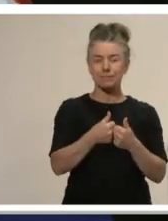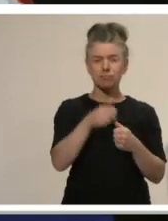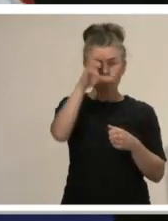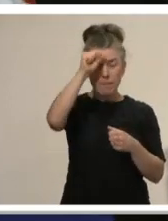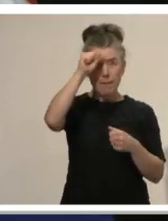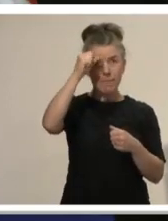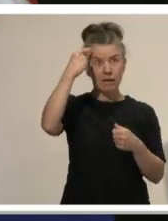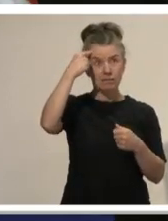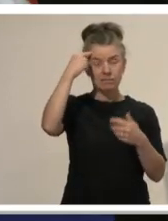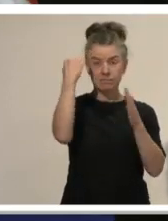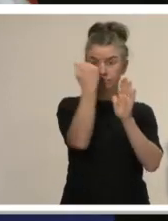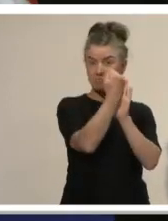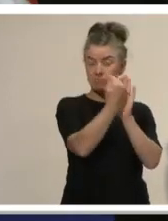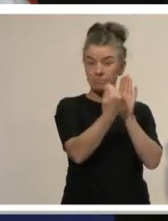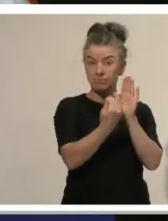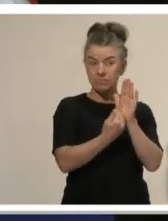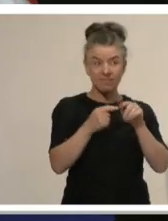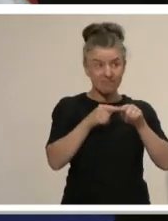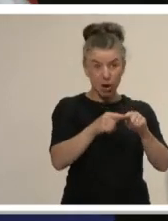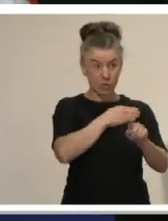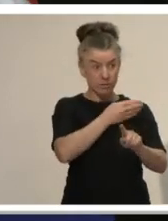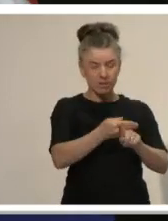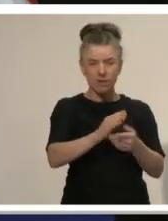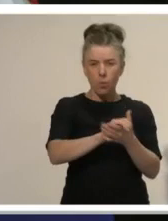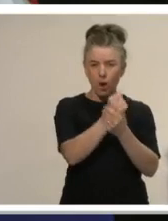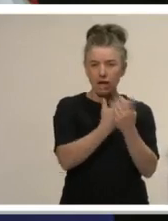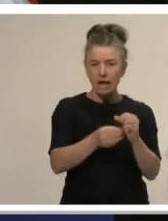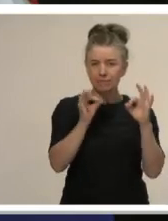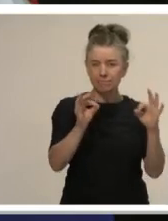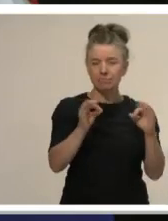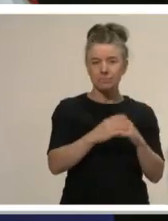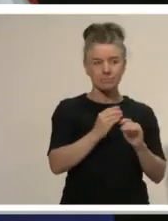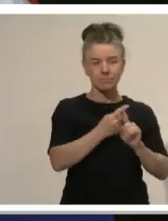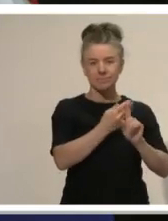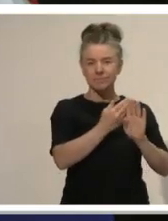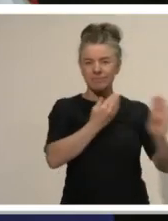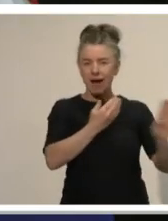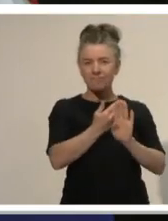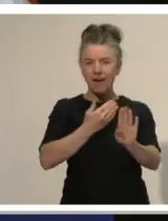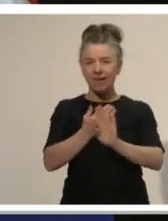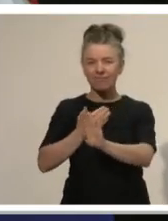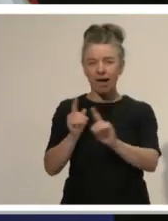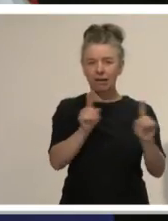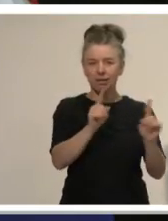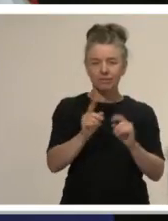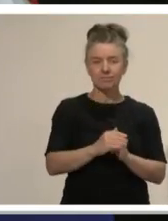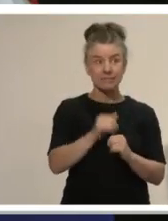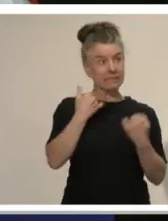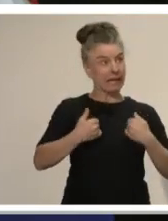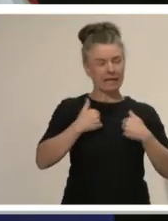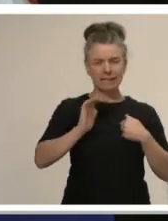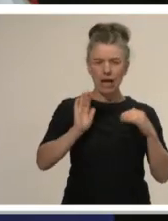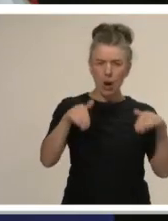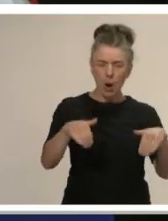that we've been using and practicing to date: washing your hands, keeping your distance, staying at home if you're sick, getting a test if